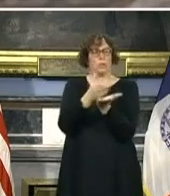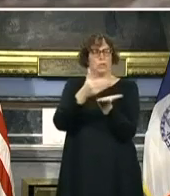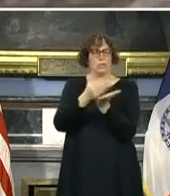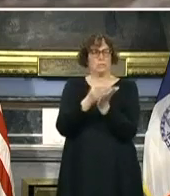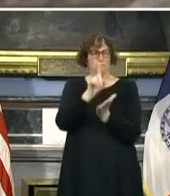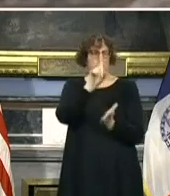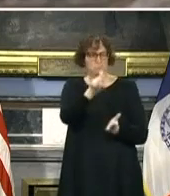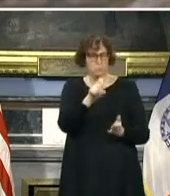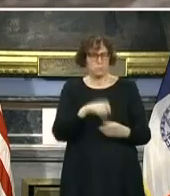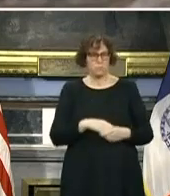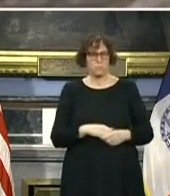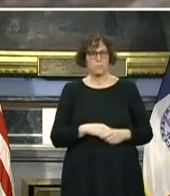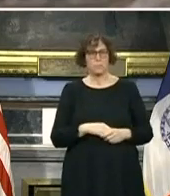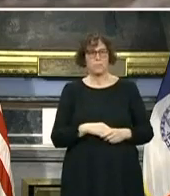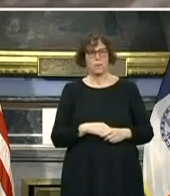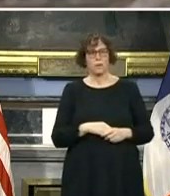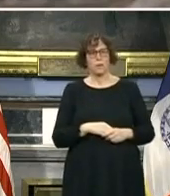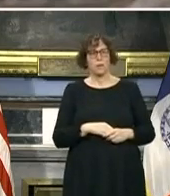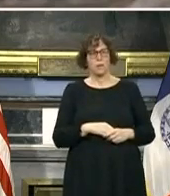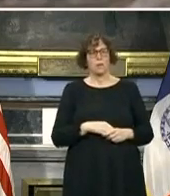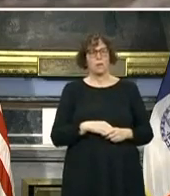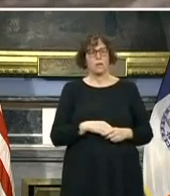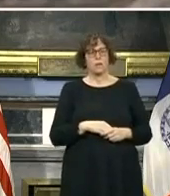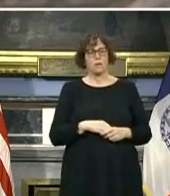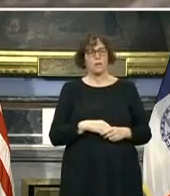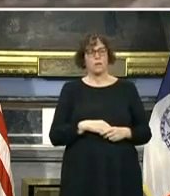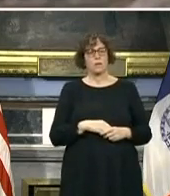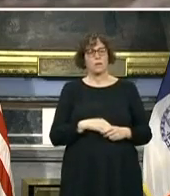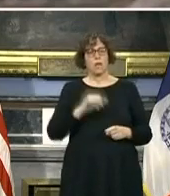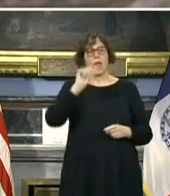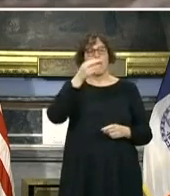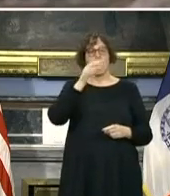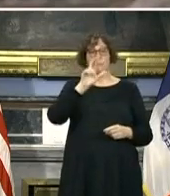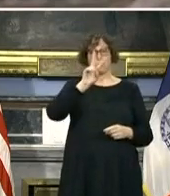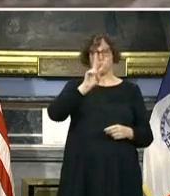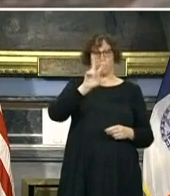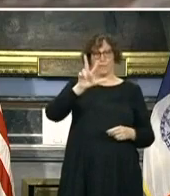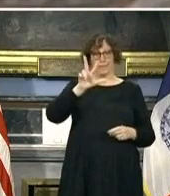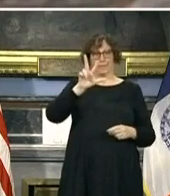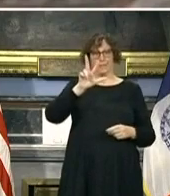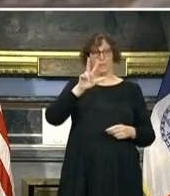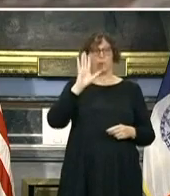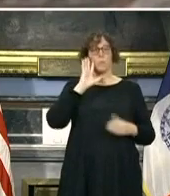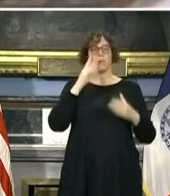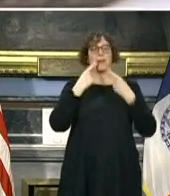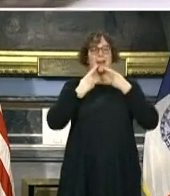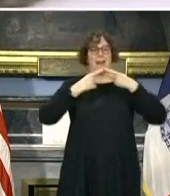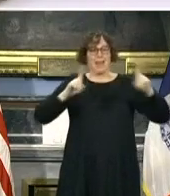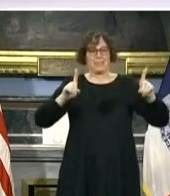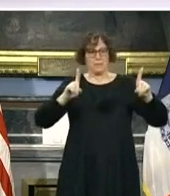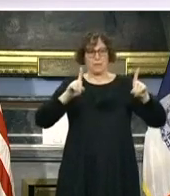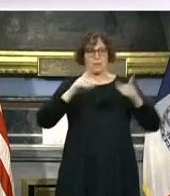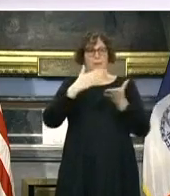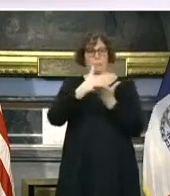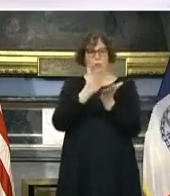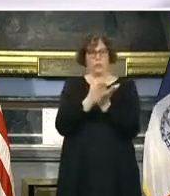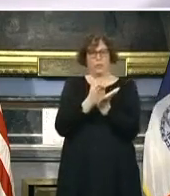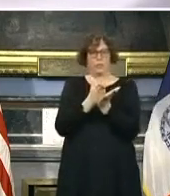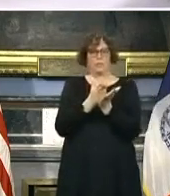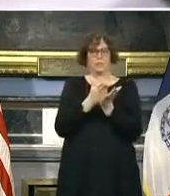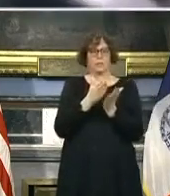I believe it is, unveil the executive budget. It's going to be a very sober day, but I'm not going to